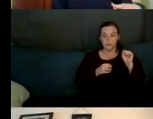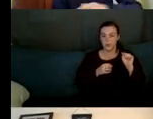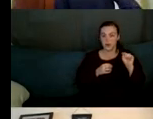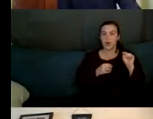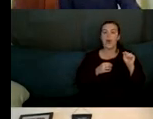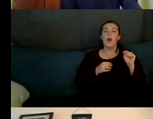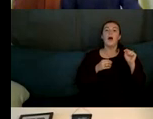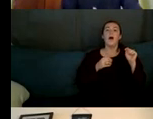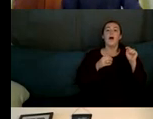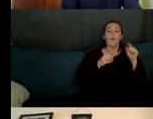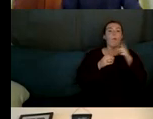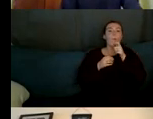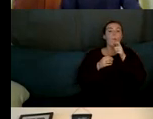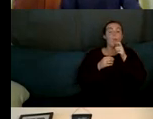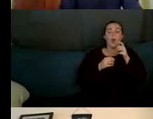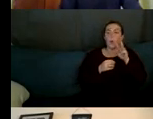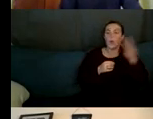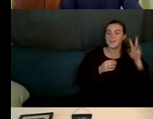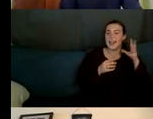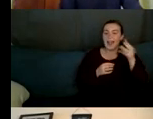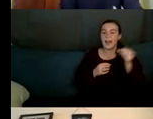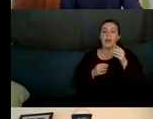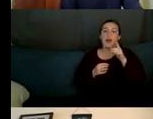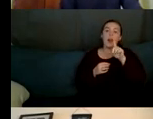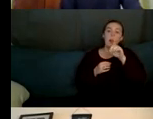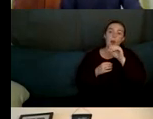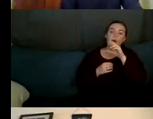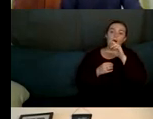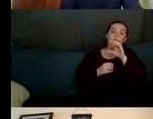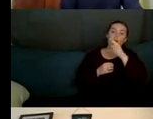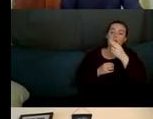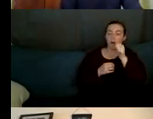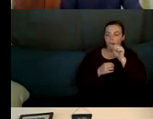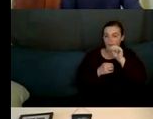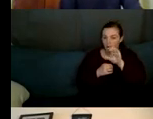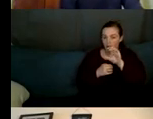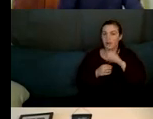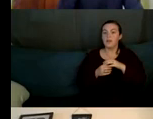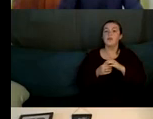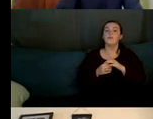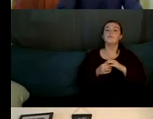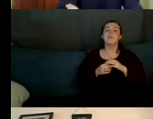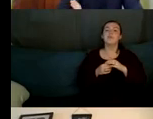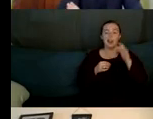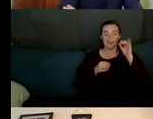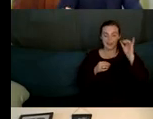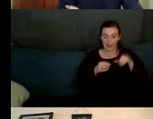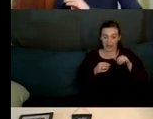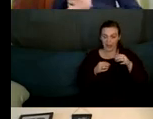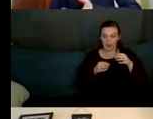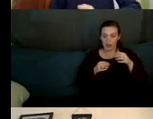schedules. So what we decided to do with the event was actually run it on a 24-hour schedule. Instead of